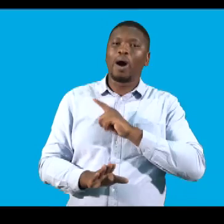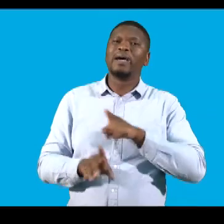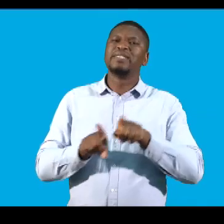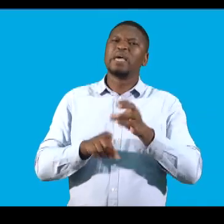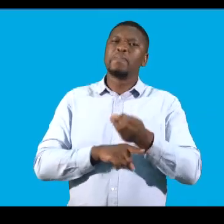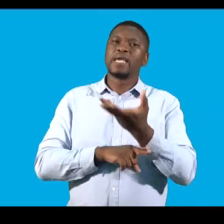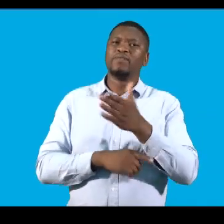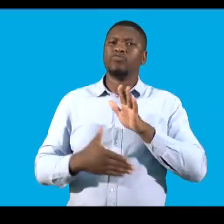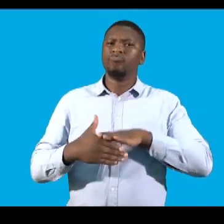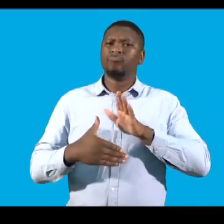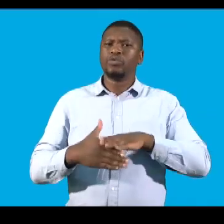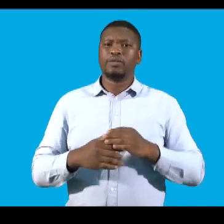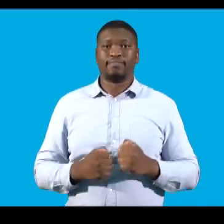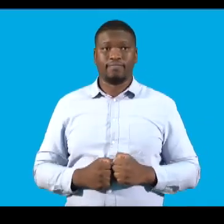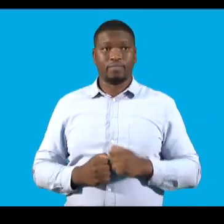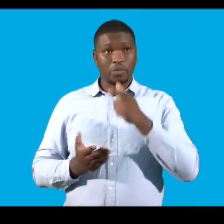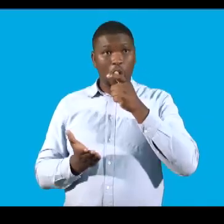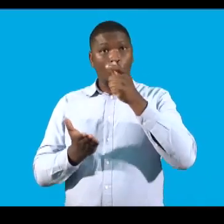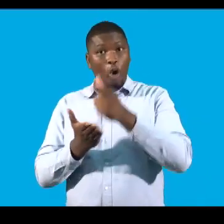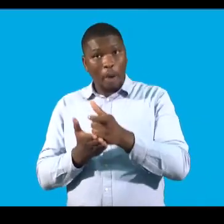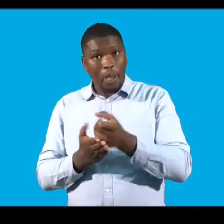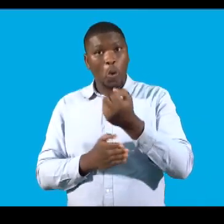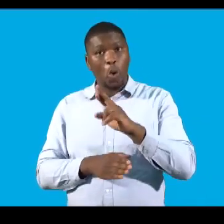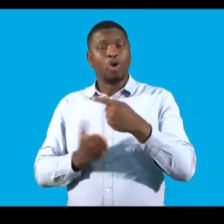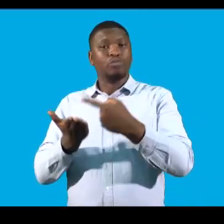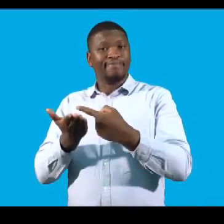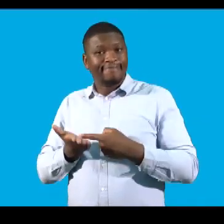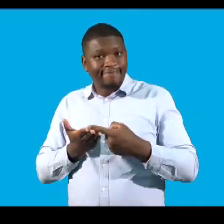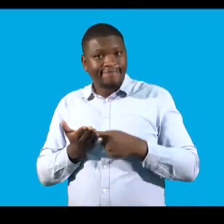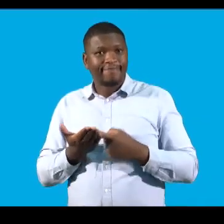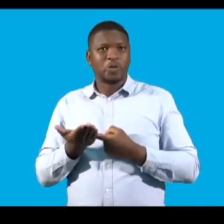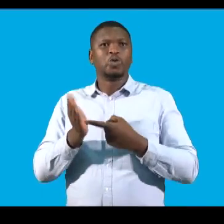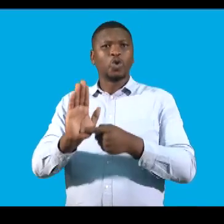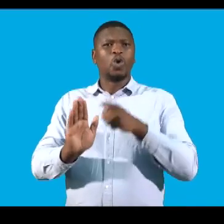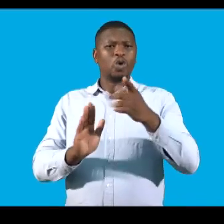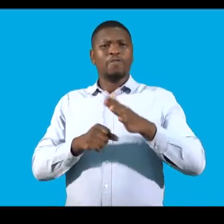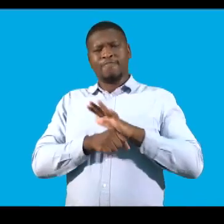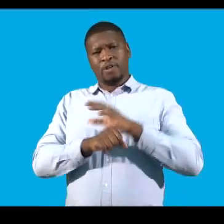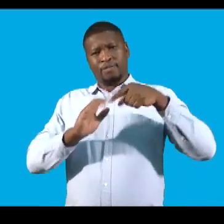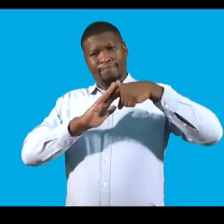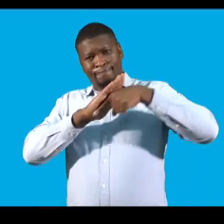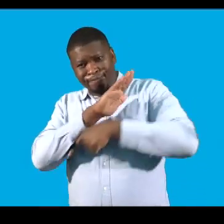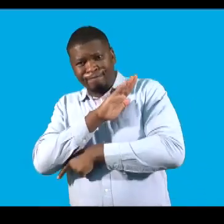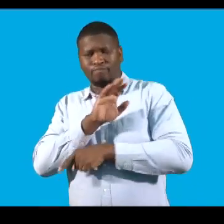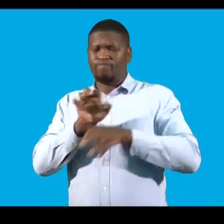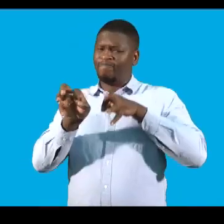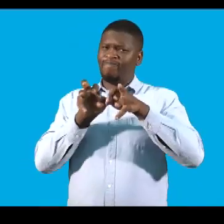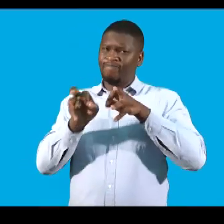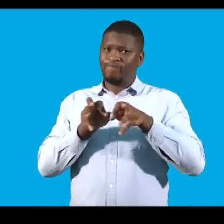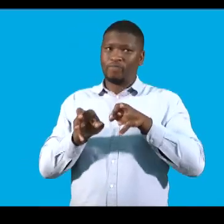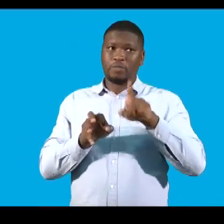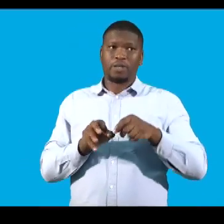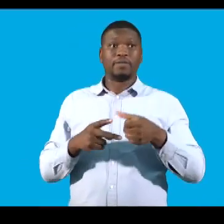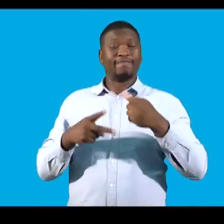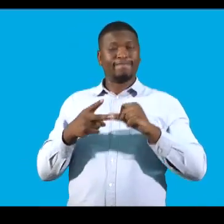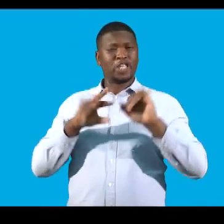a reason. Comment on or discuss, which shows that you have an in-depth understanding of something. To